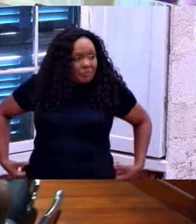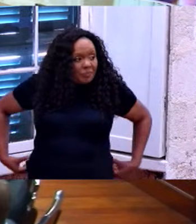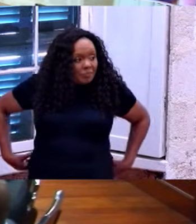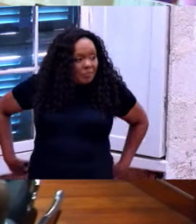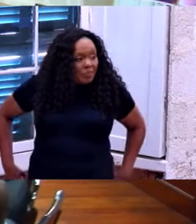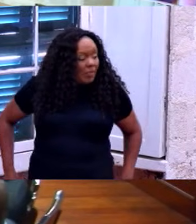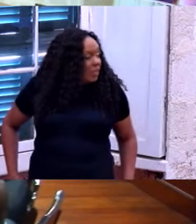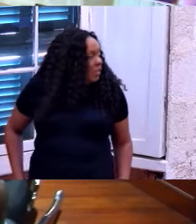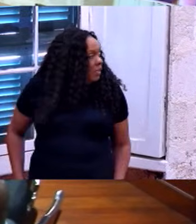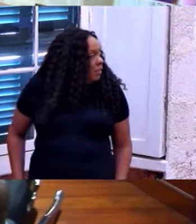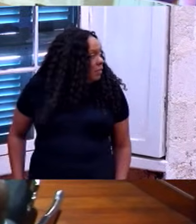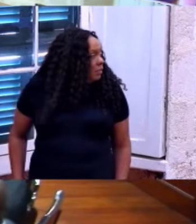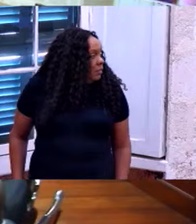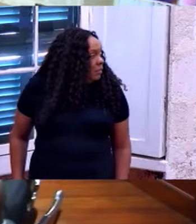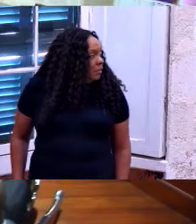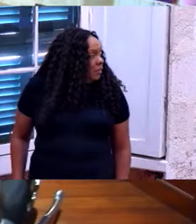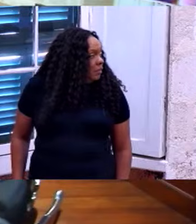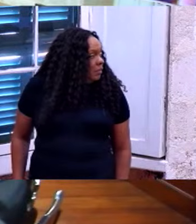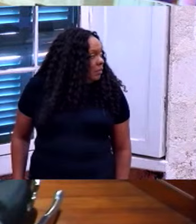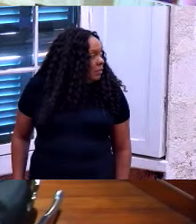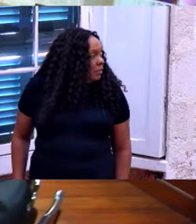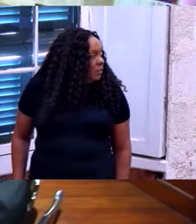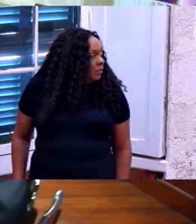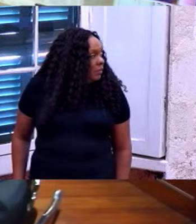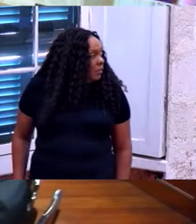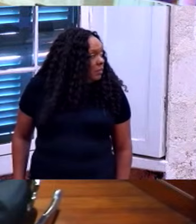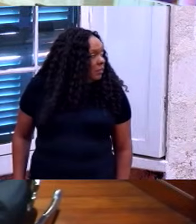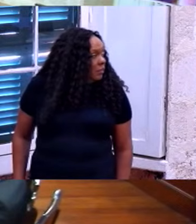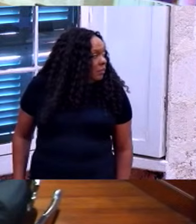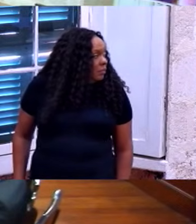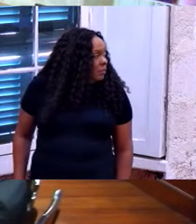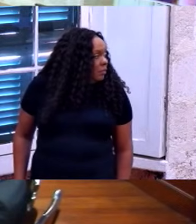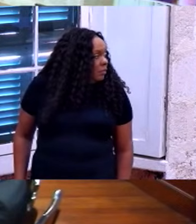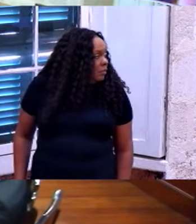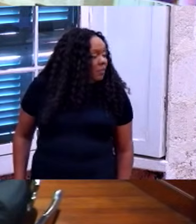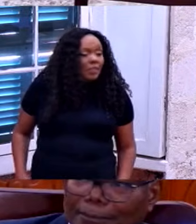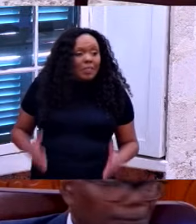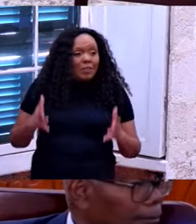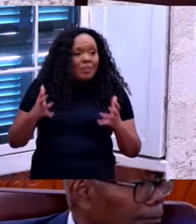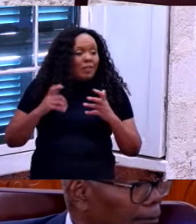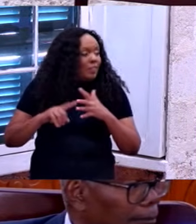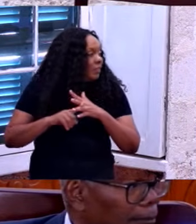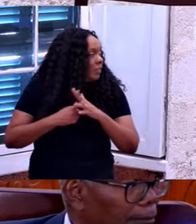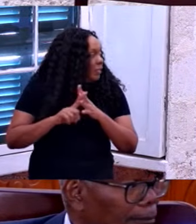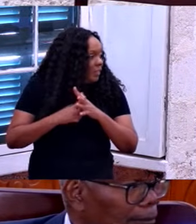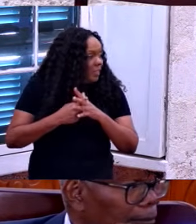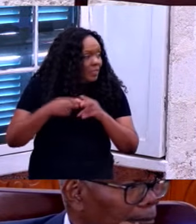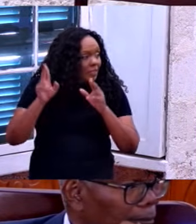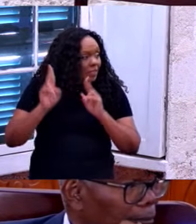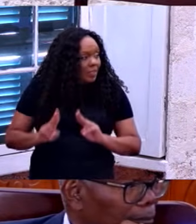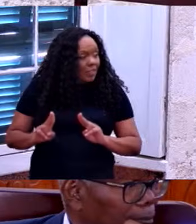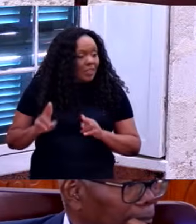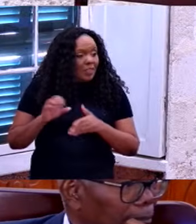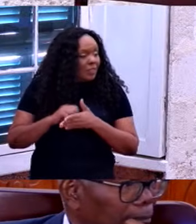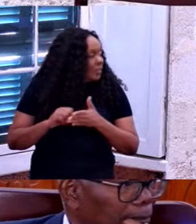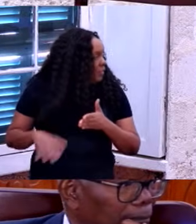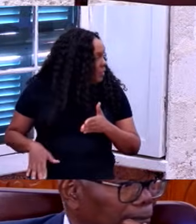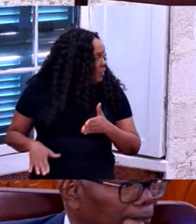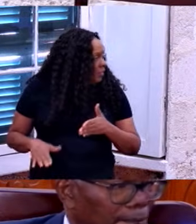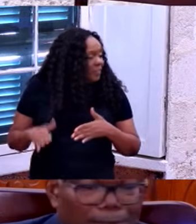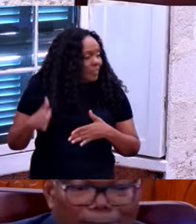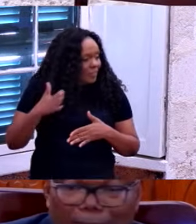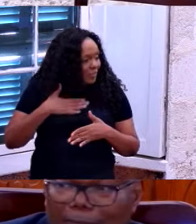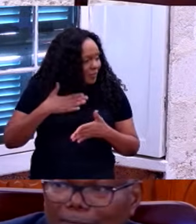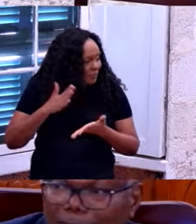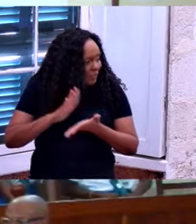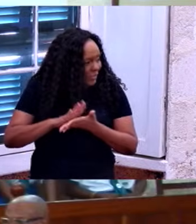I should like to begin by recognizing the students of the St. Michael's School, where I had the